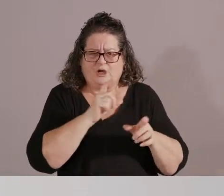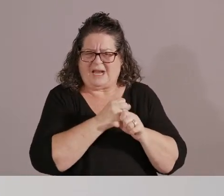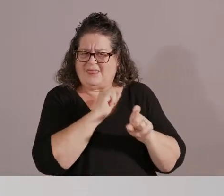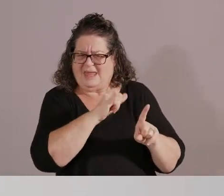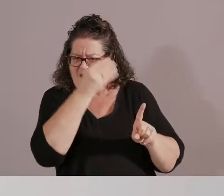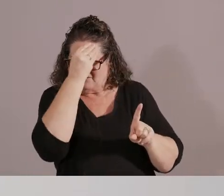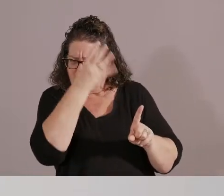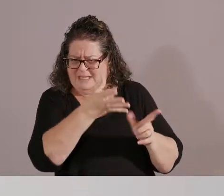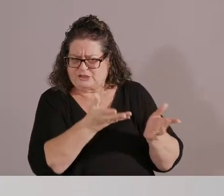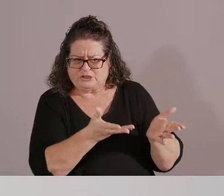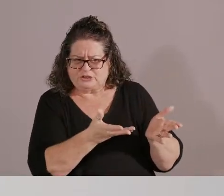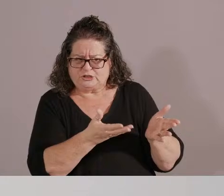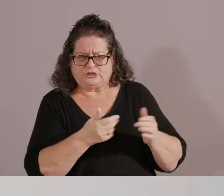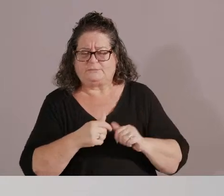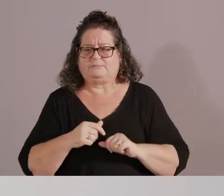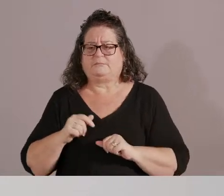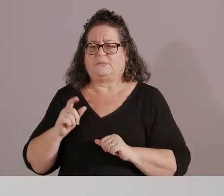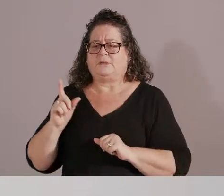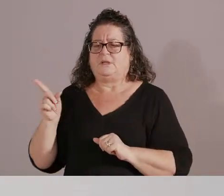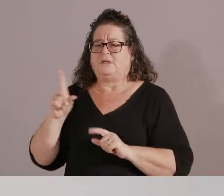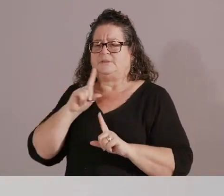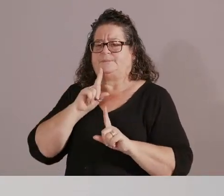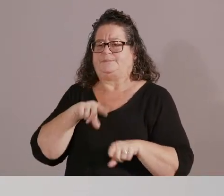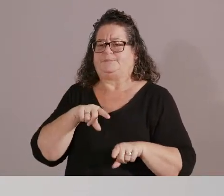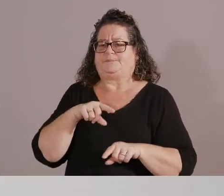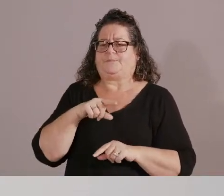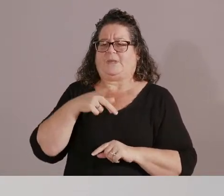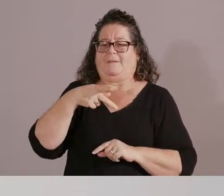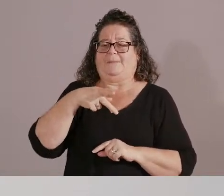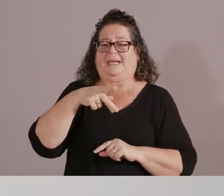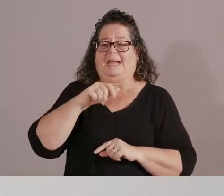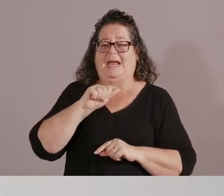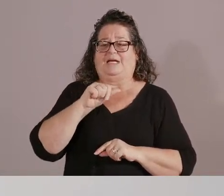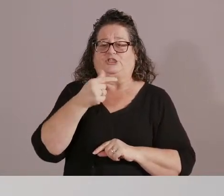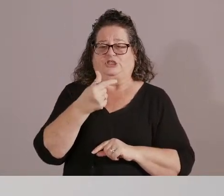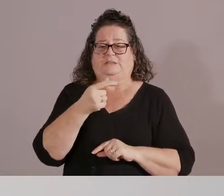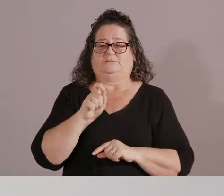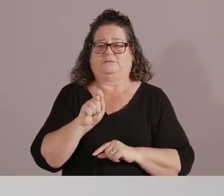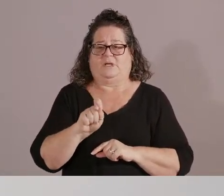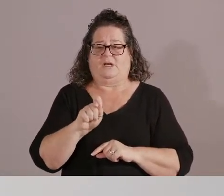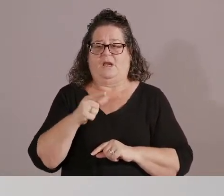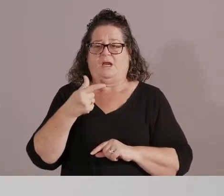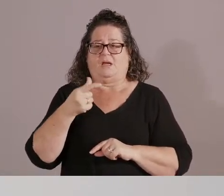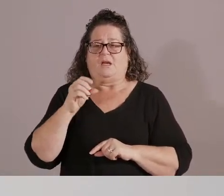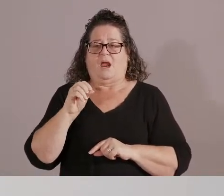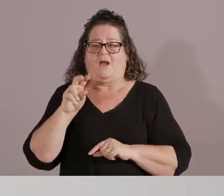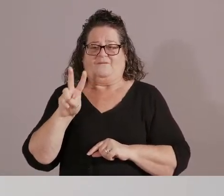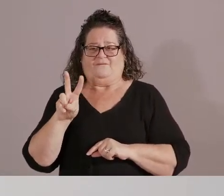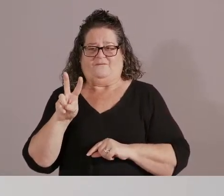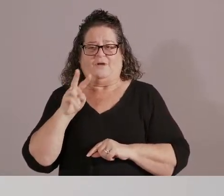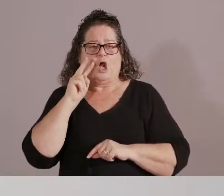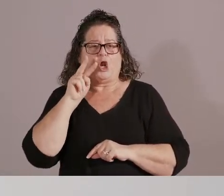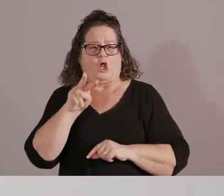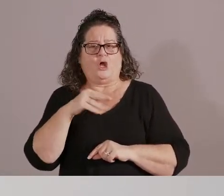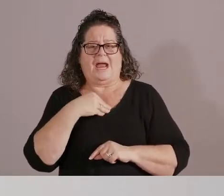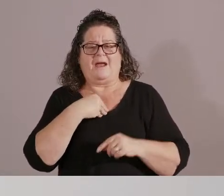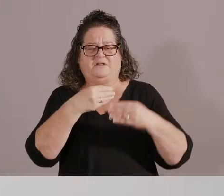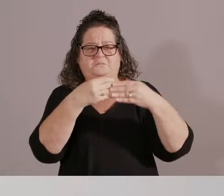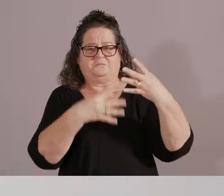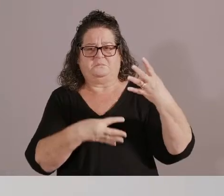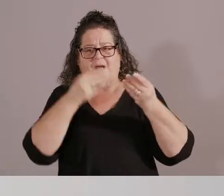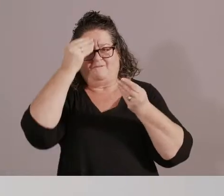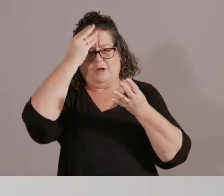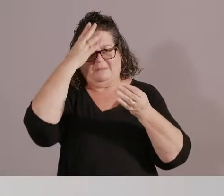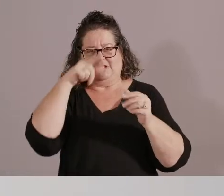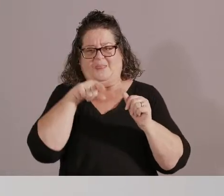government's allocation of the bamlanivimab and the Regeneron. So those are both monoclonal antibodies that are actually allocated through the